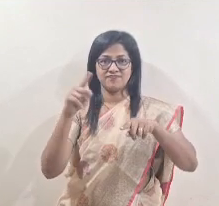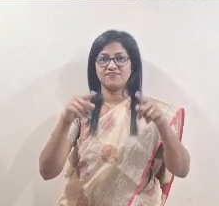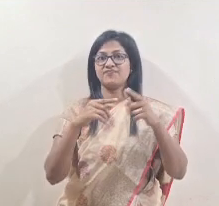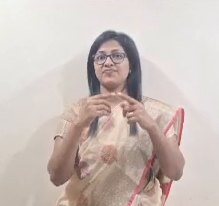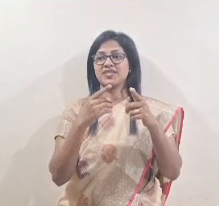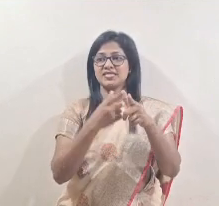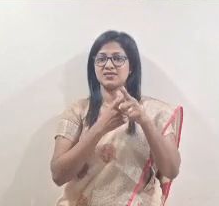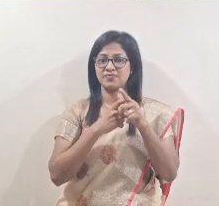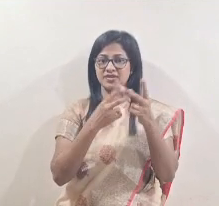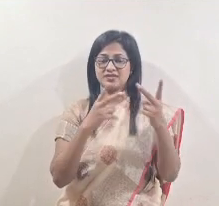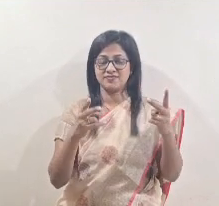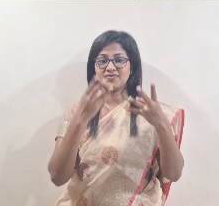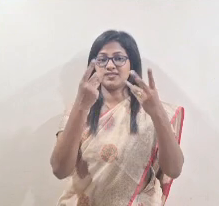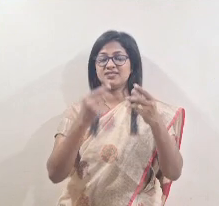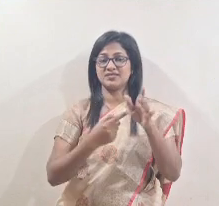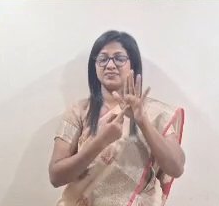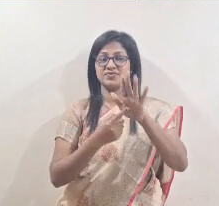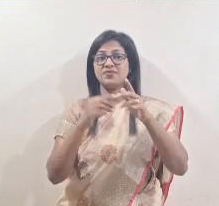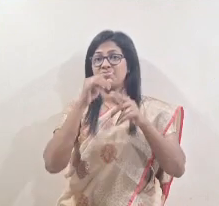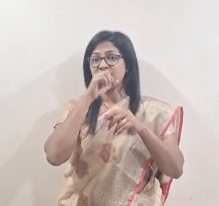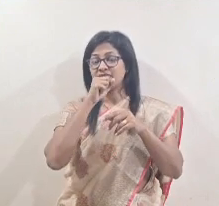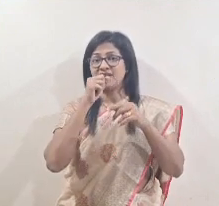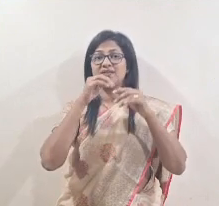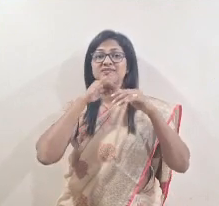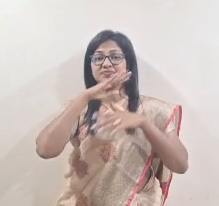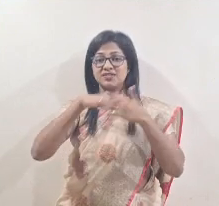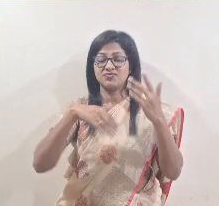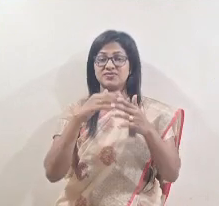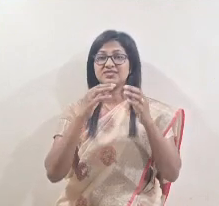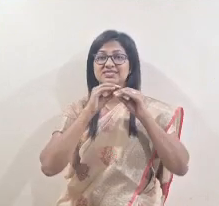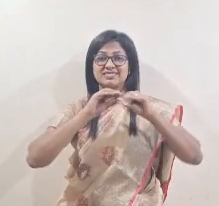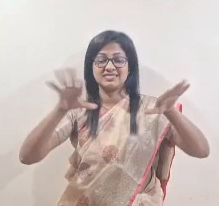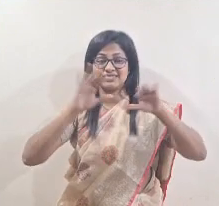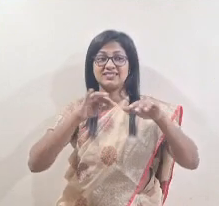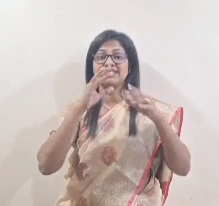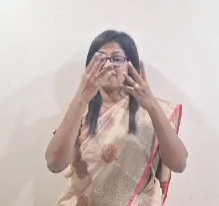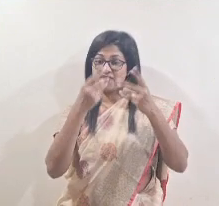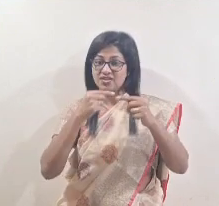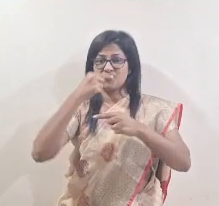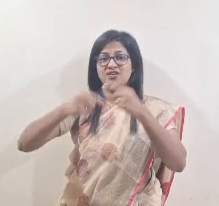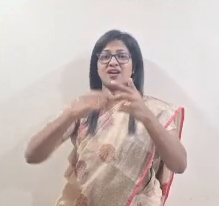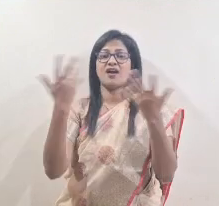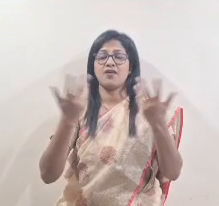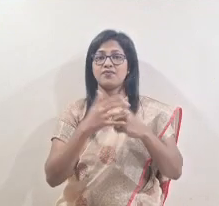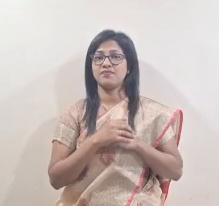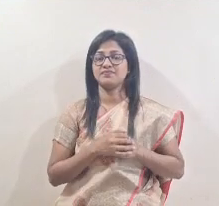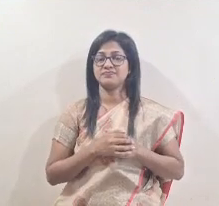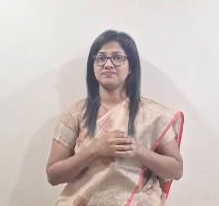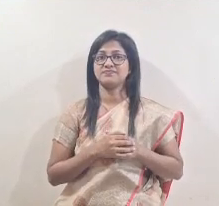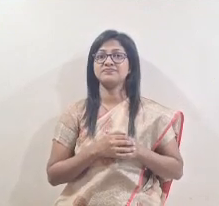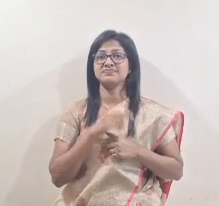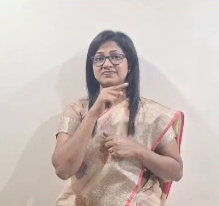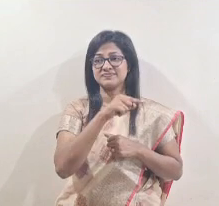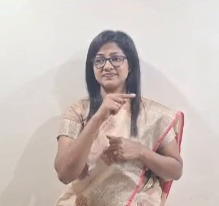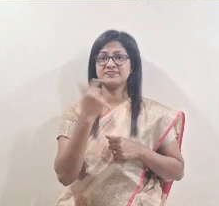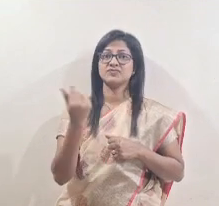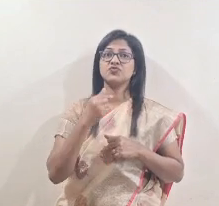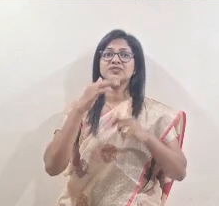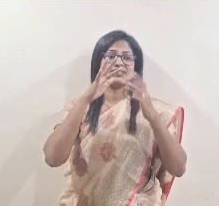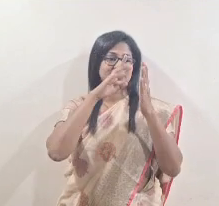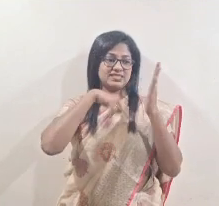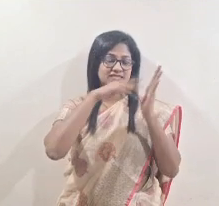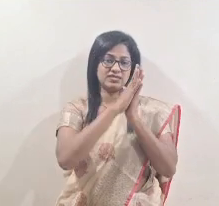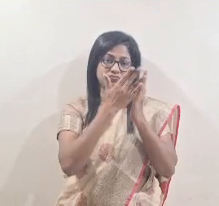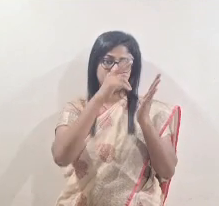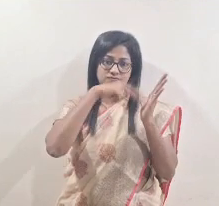for estimating the pollution emissions. Yes, I just sir. want to know how that value has been calculated, the average speed. That is taken from the